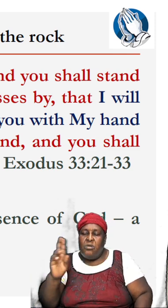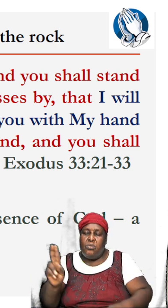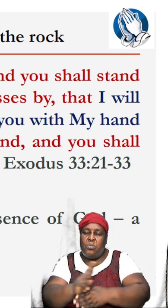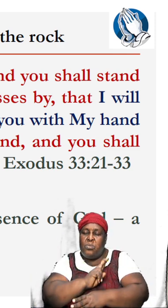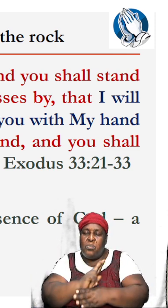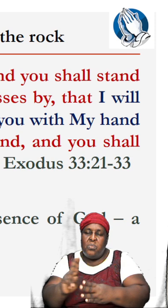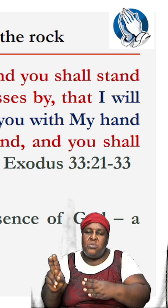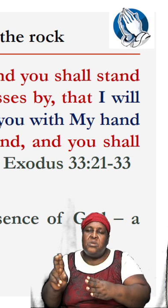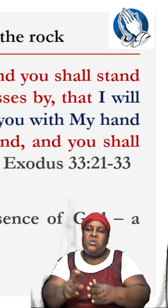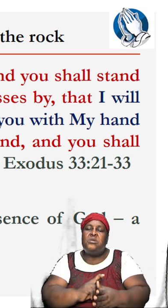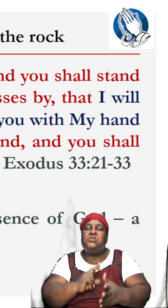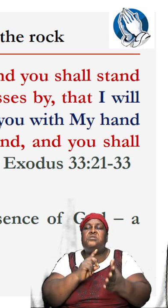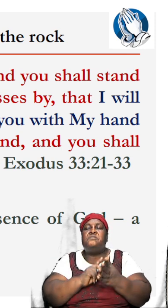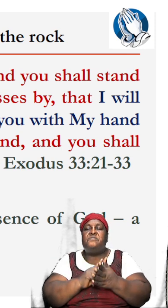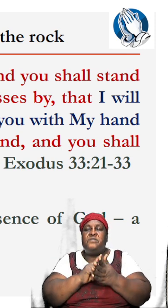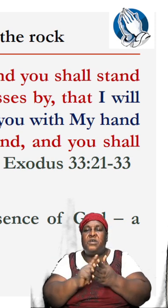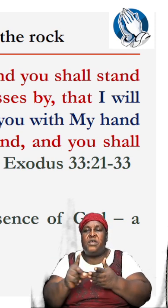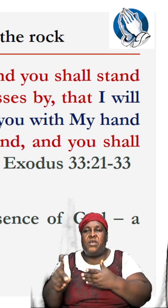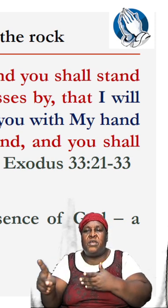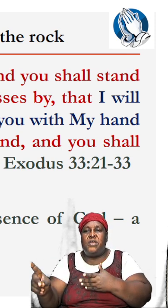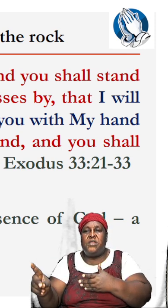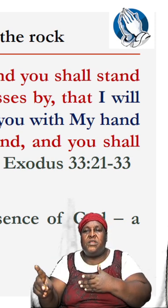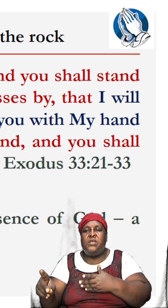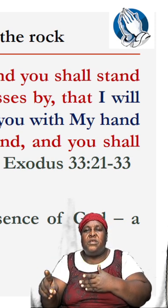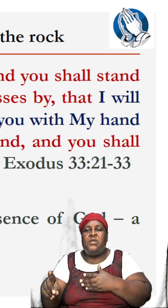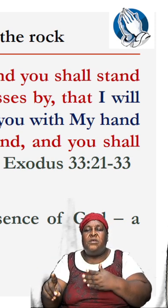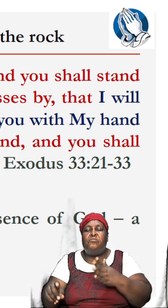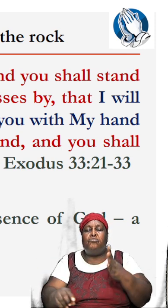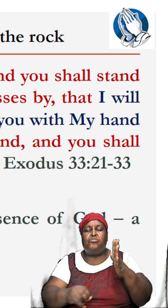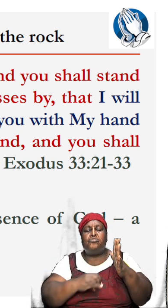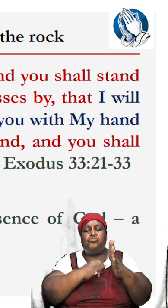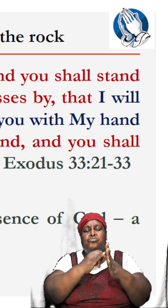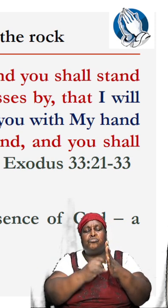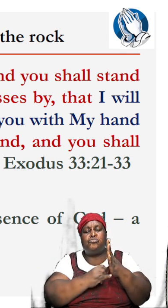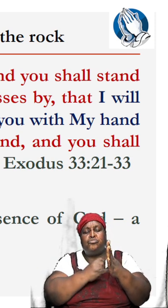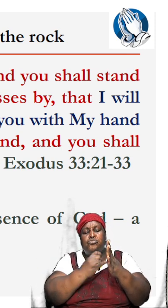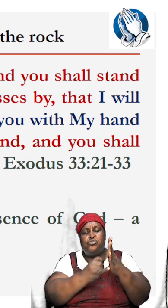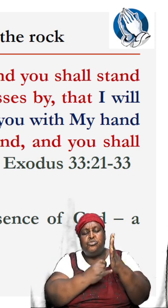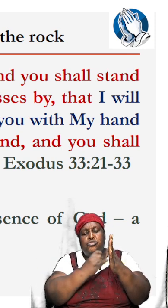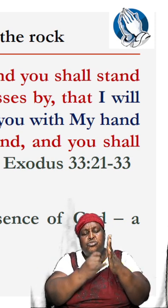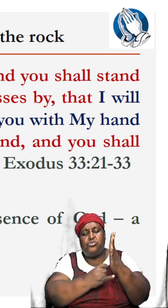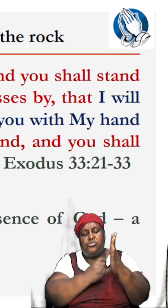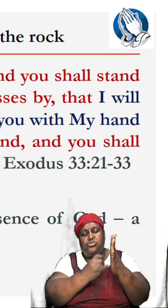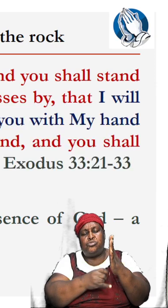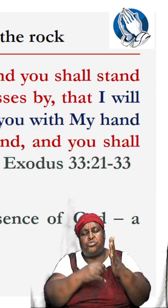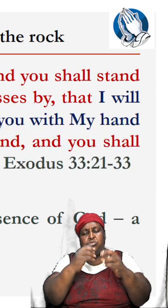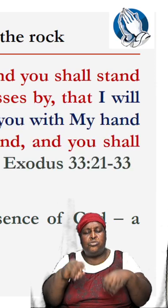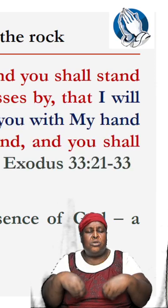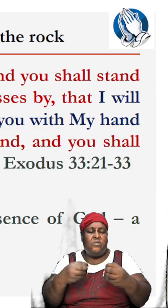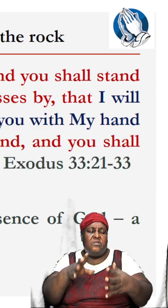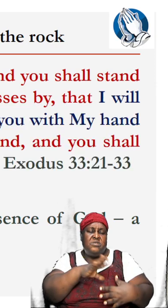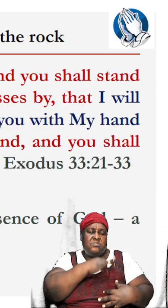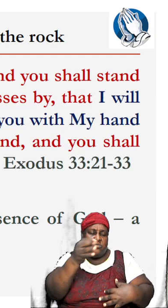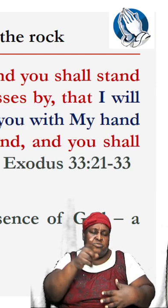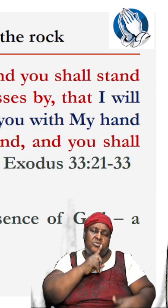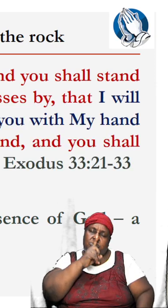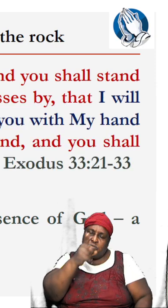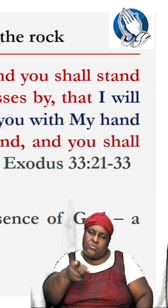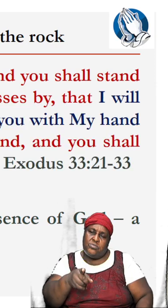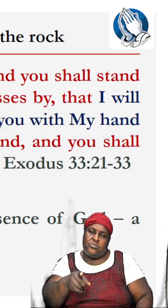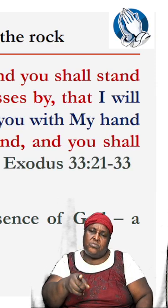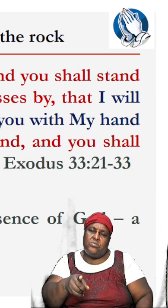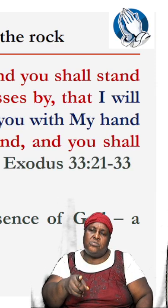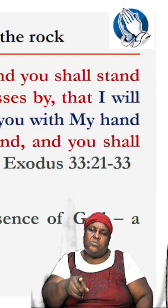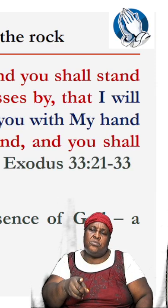a divinely appointed illustration that gives about some form of spiritual truth. That's what